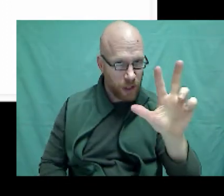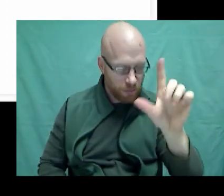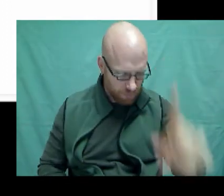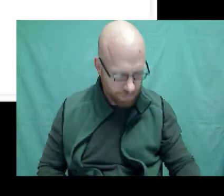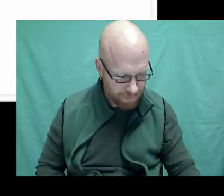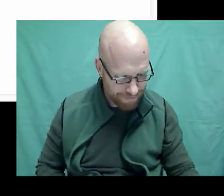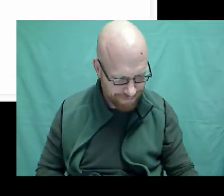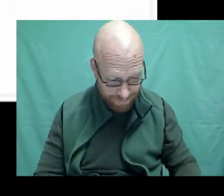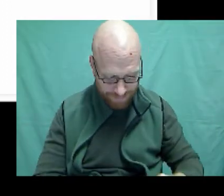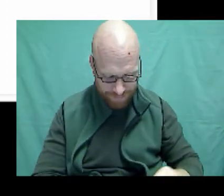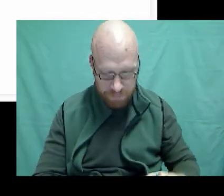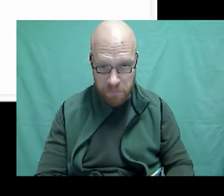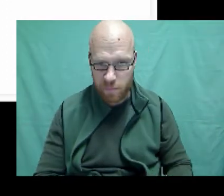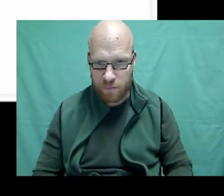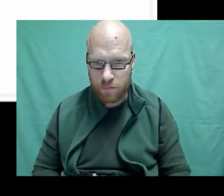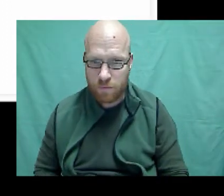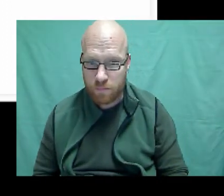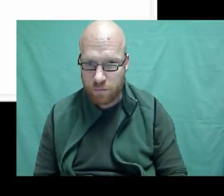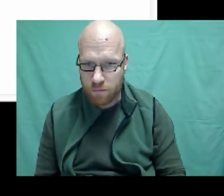and minus 3.